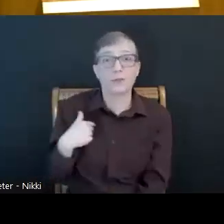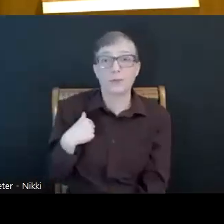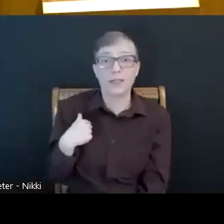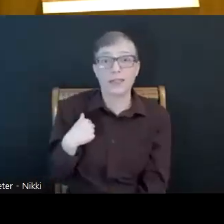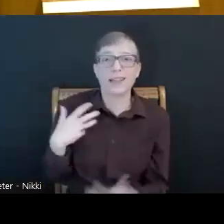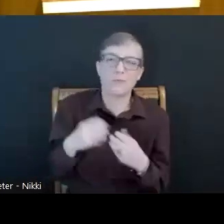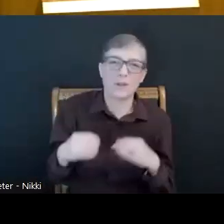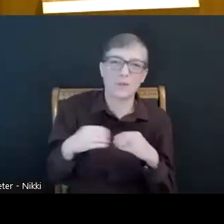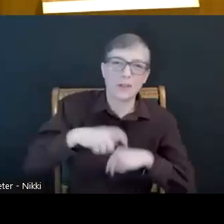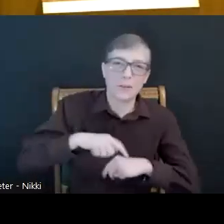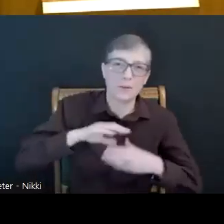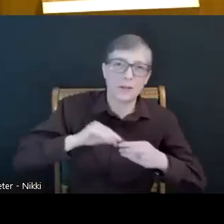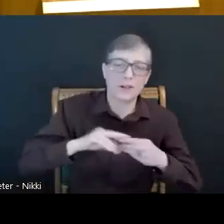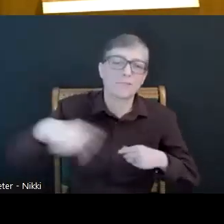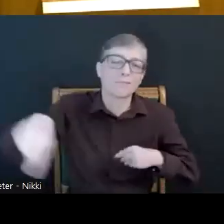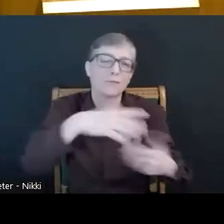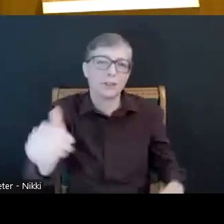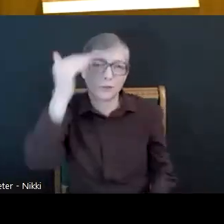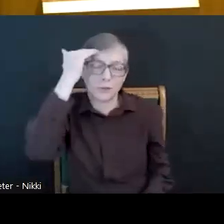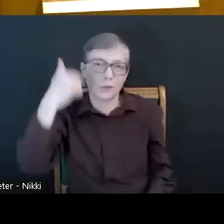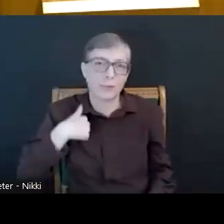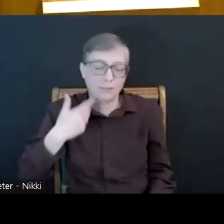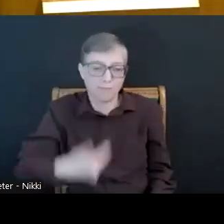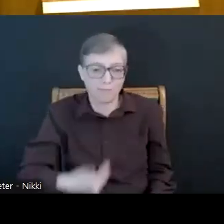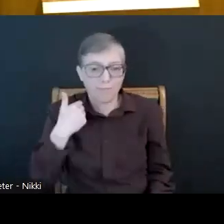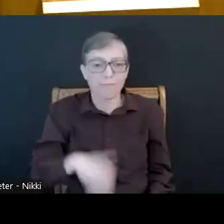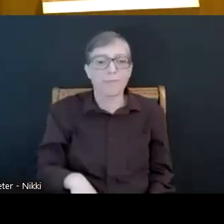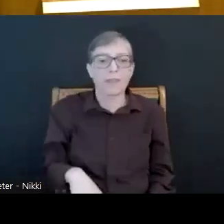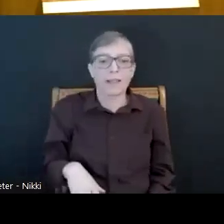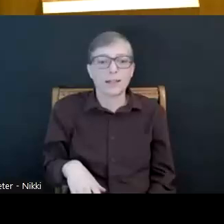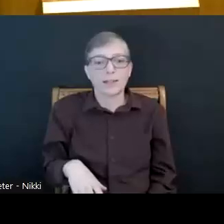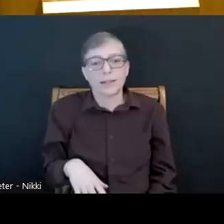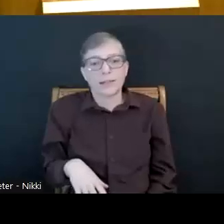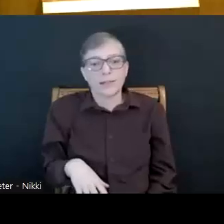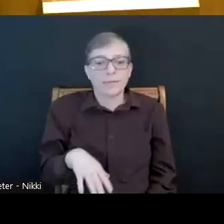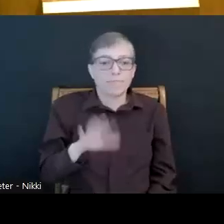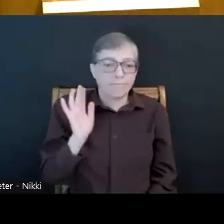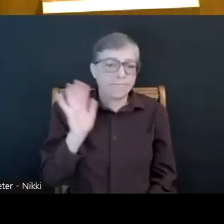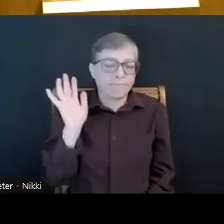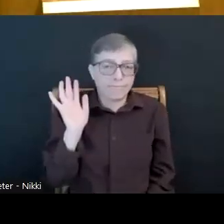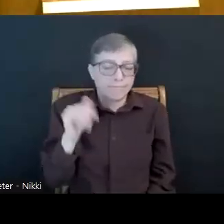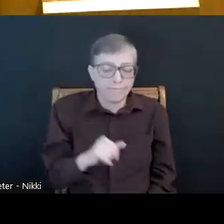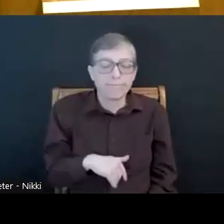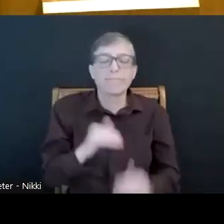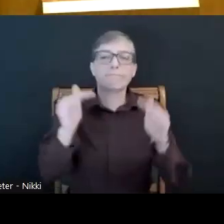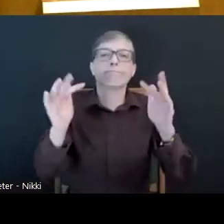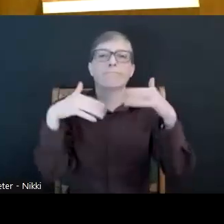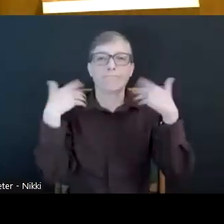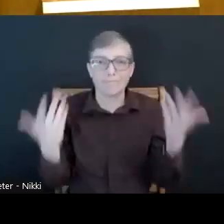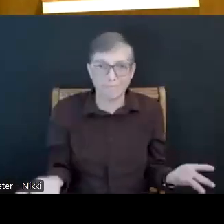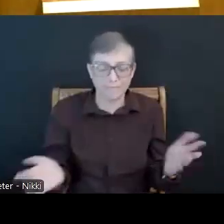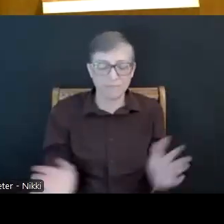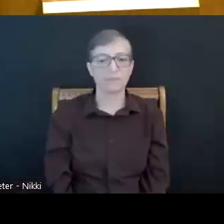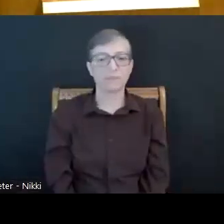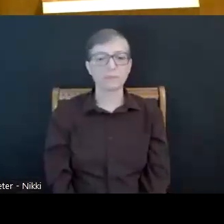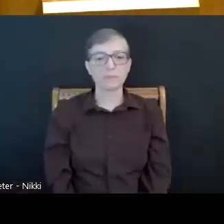Chair for Research, Professor of Psychiatry here, etc. All right, so on to the topic. What I'll be